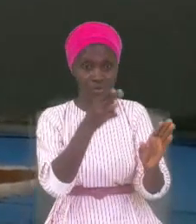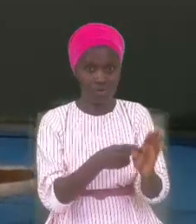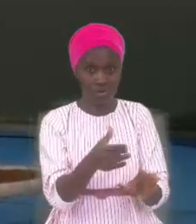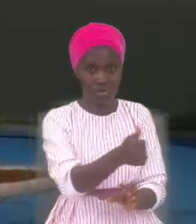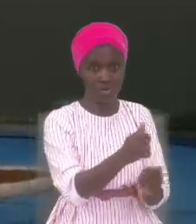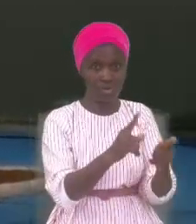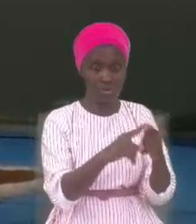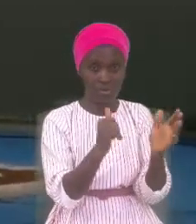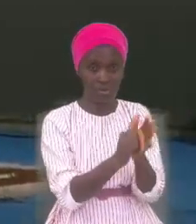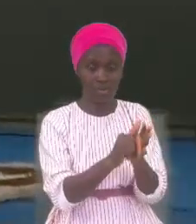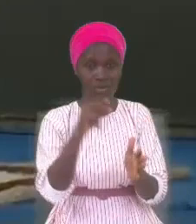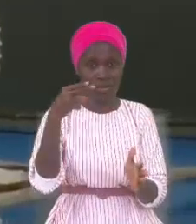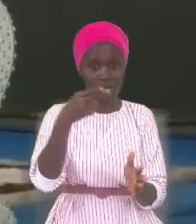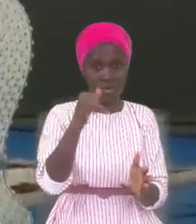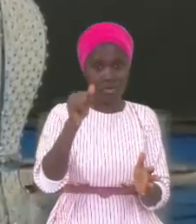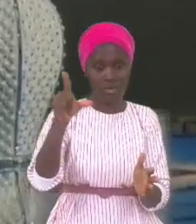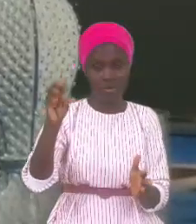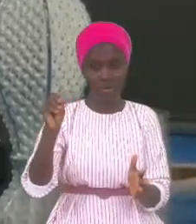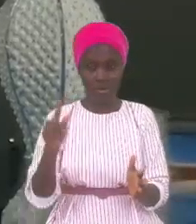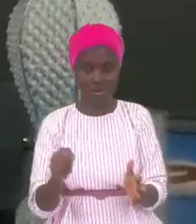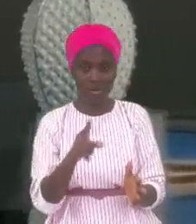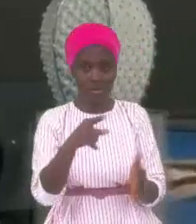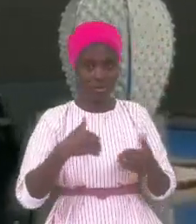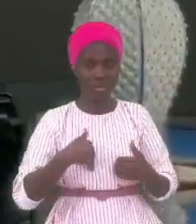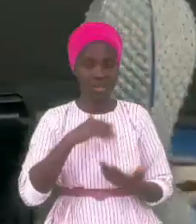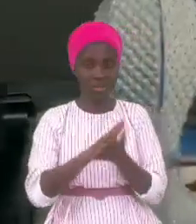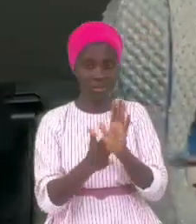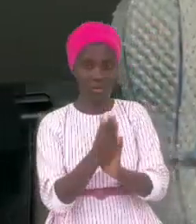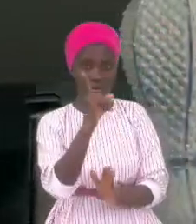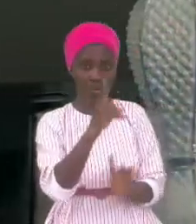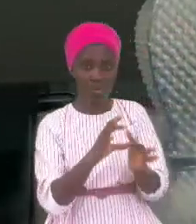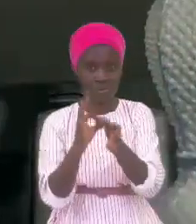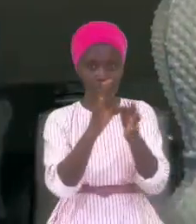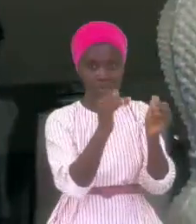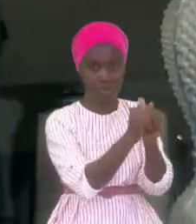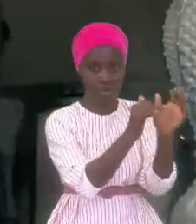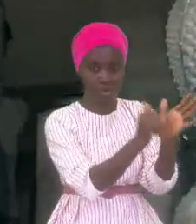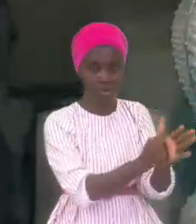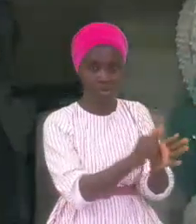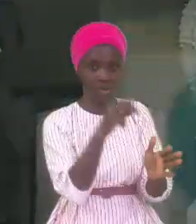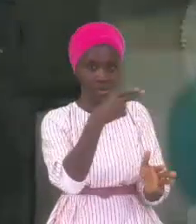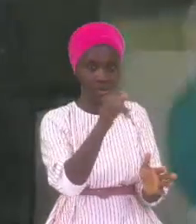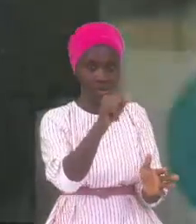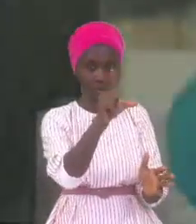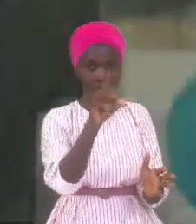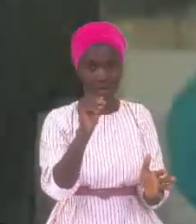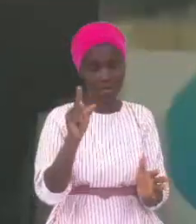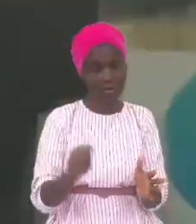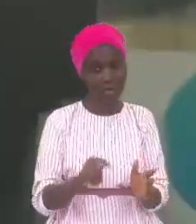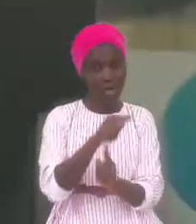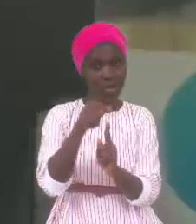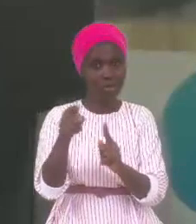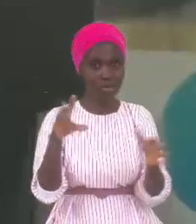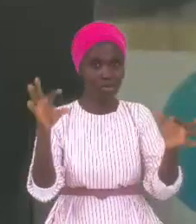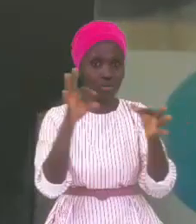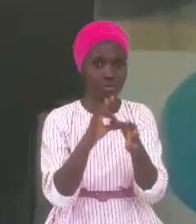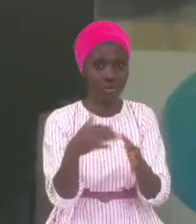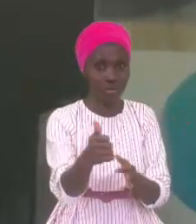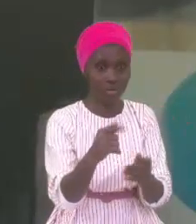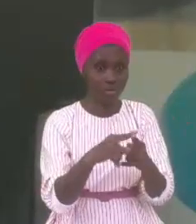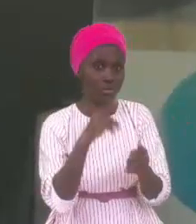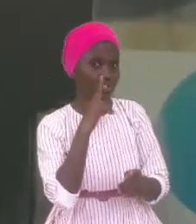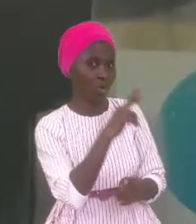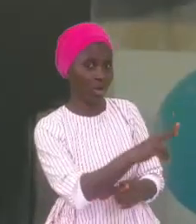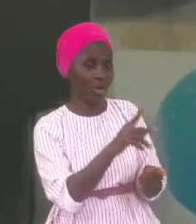You have the same identity, and the harlot is outside the kingdom. And when you join yourself to her or to